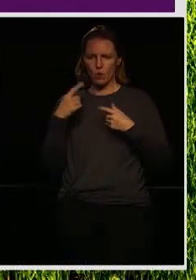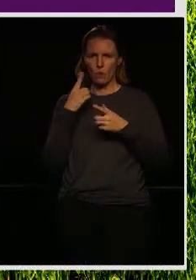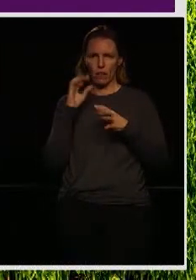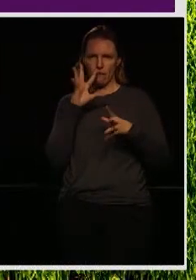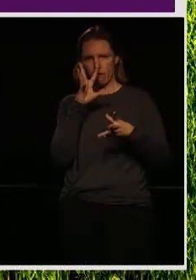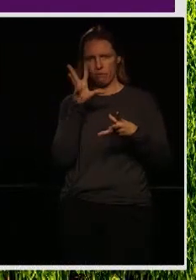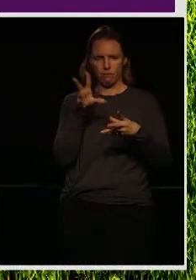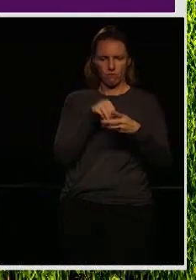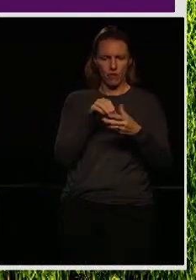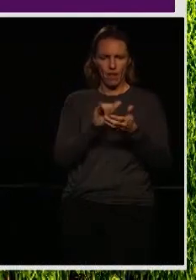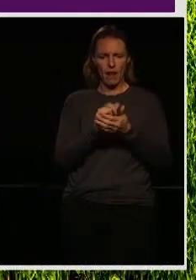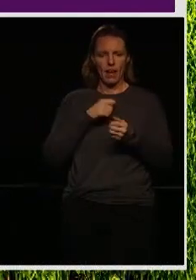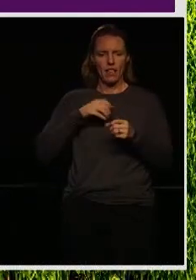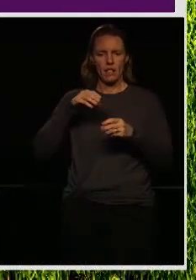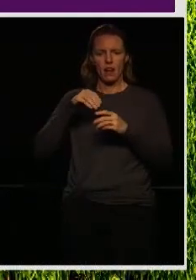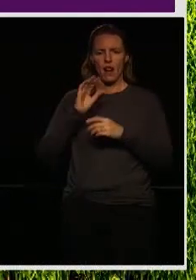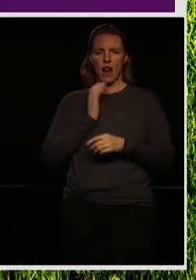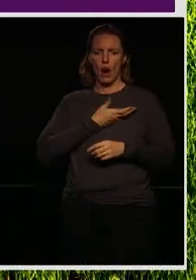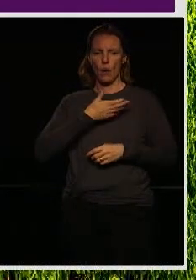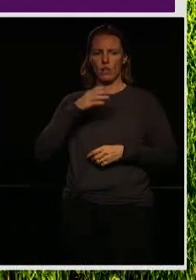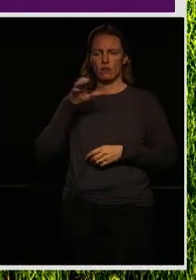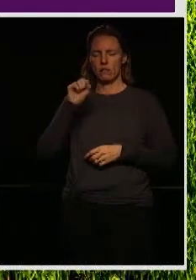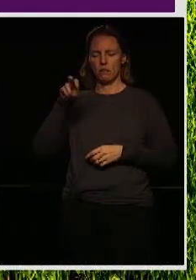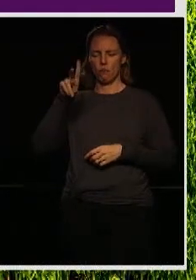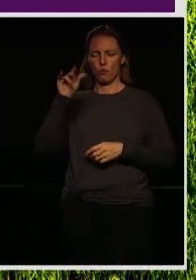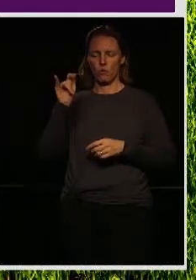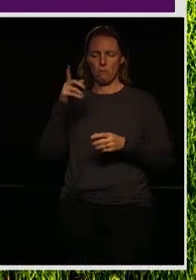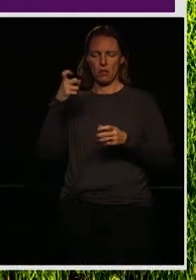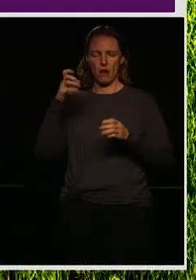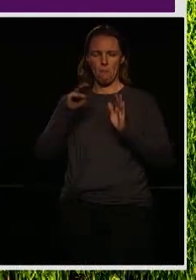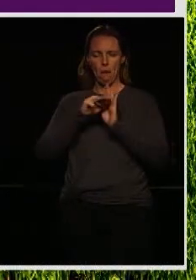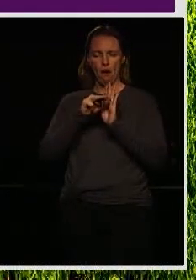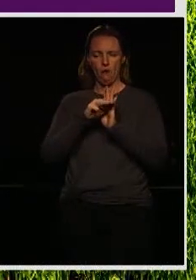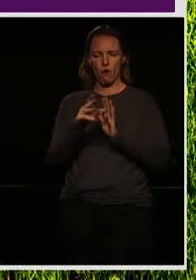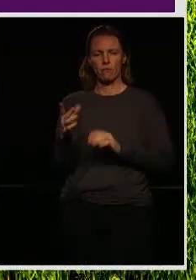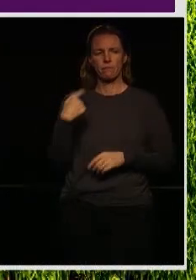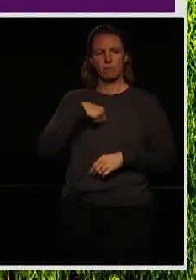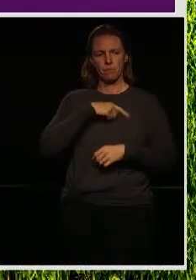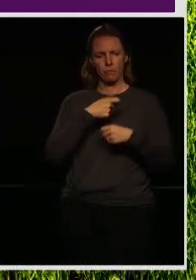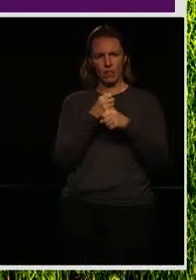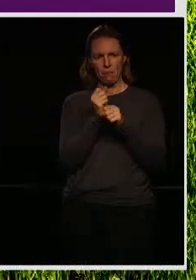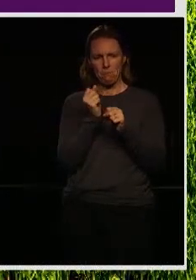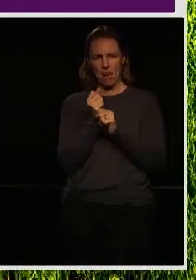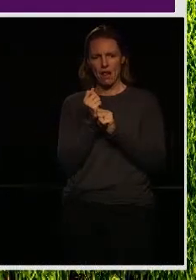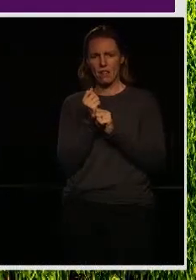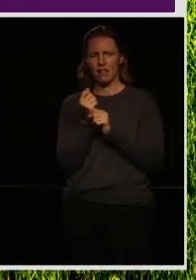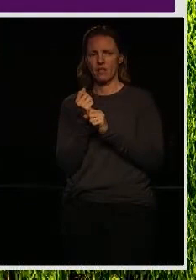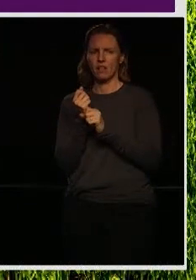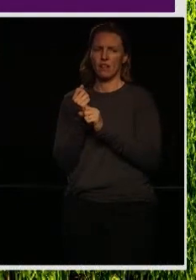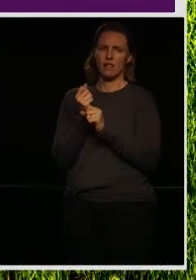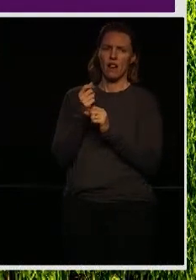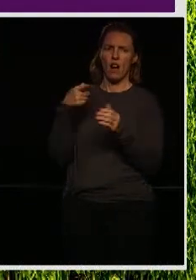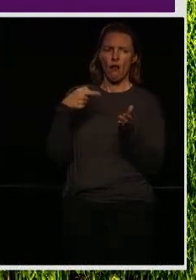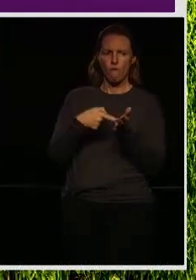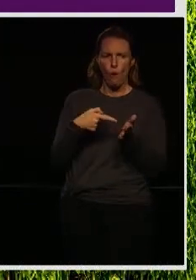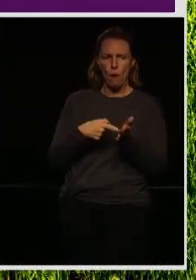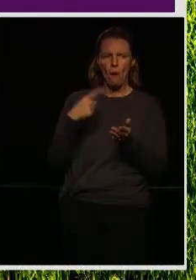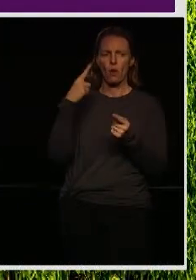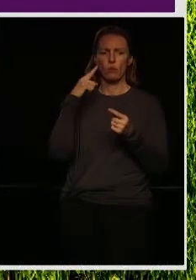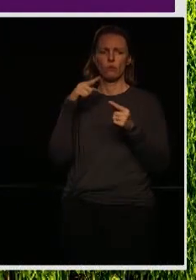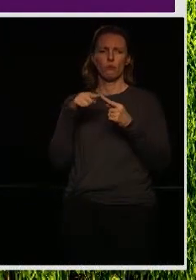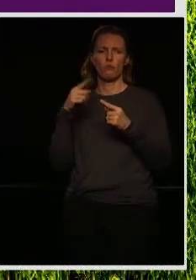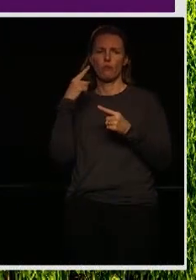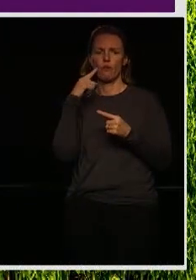subscription model. We've made it meaningfully affordable to